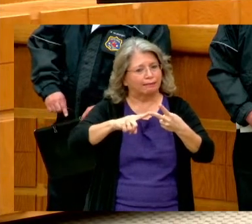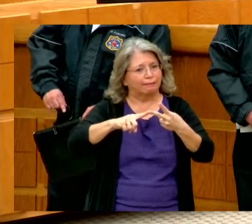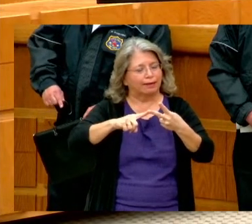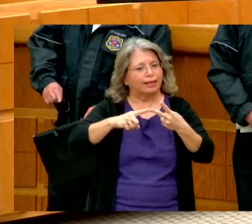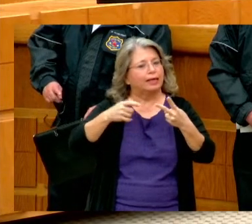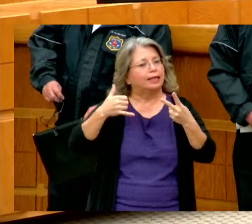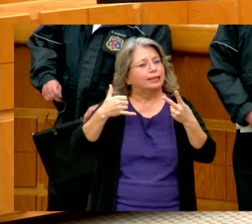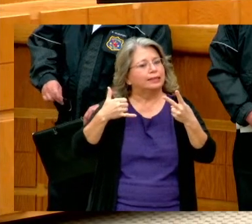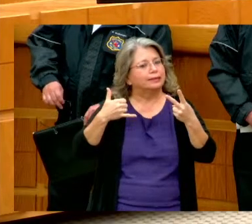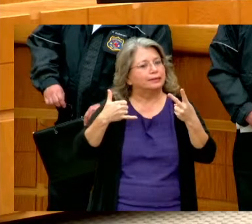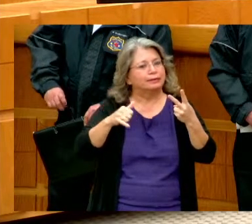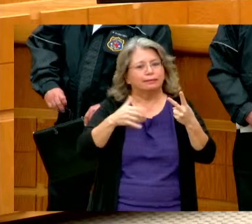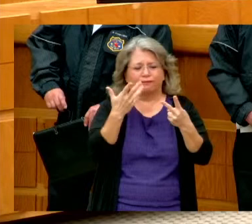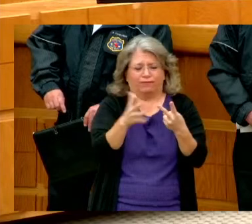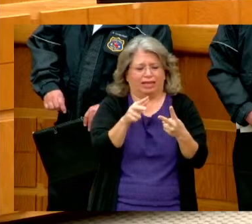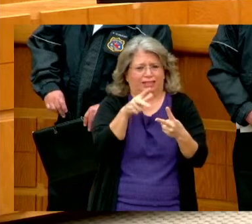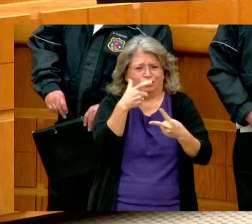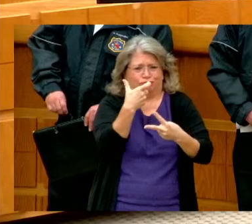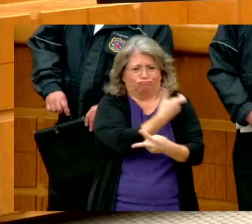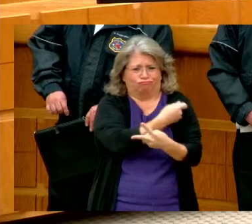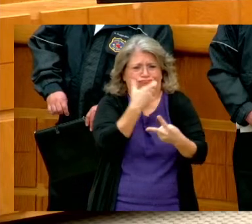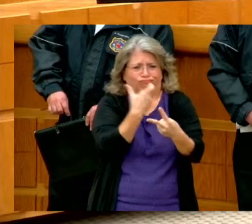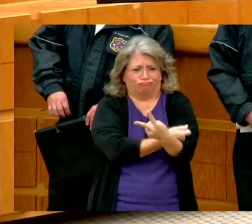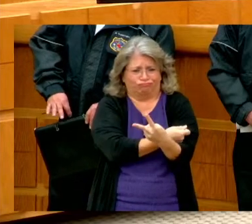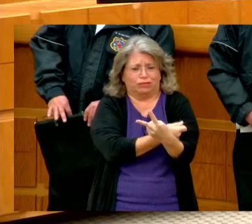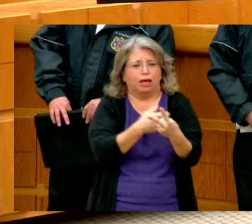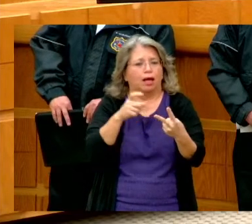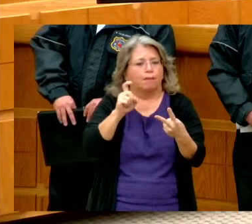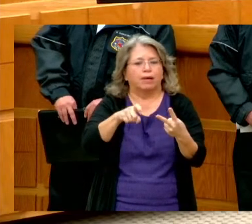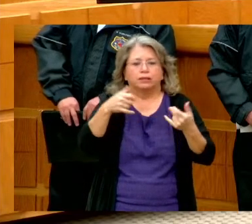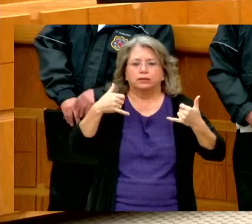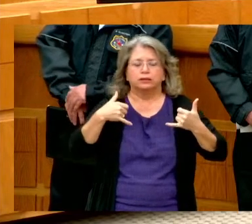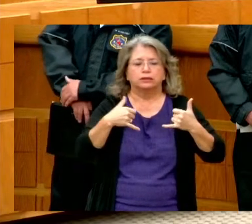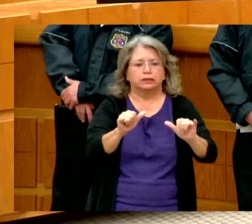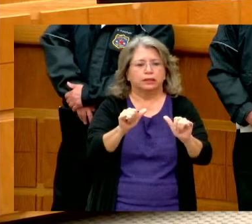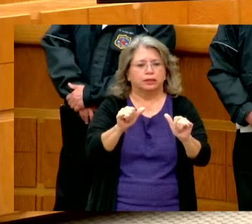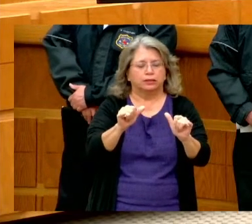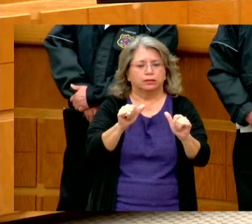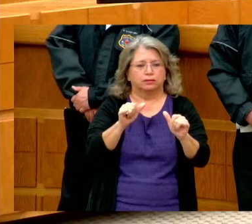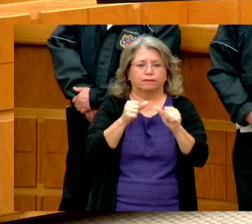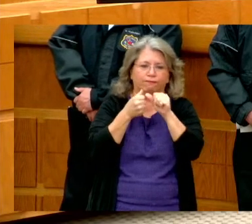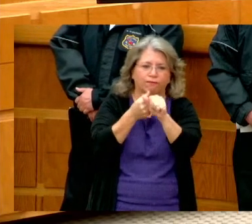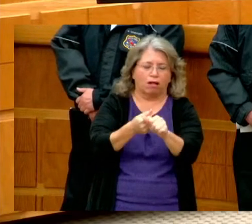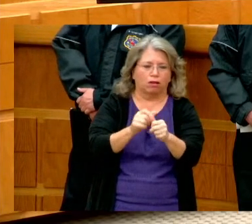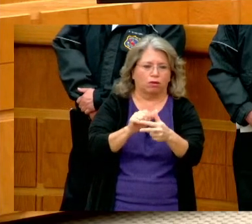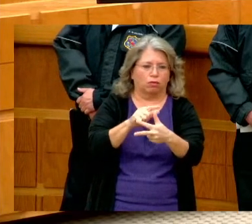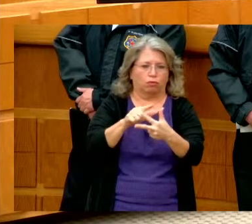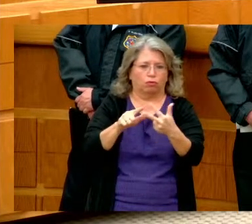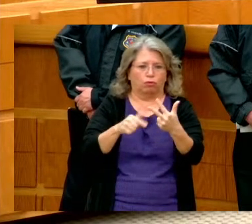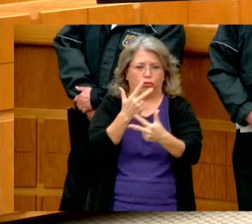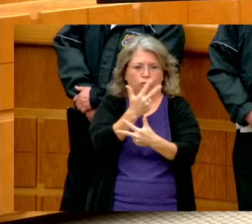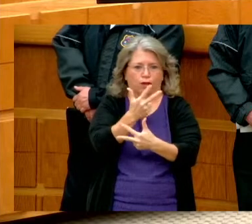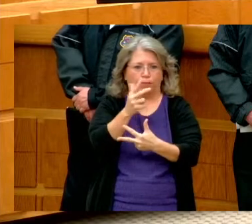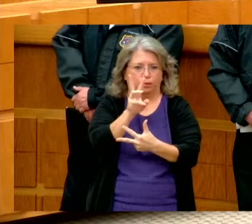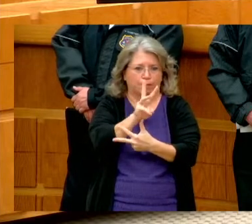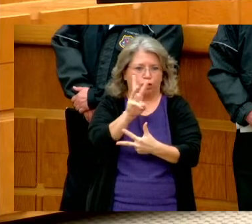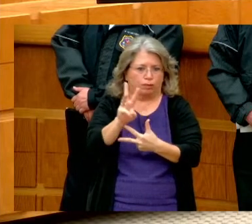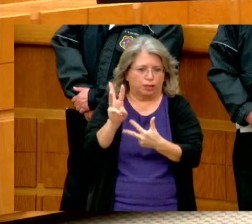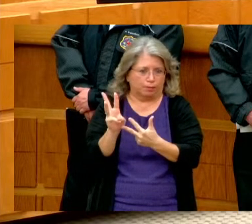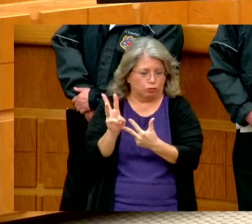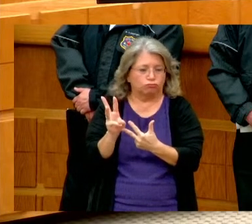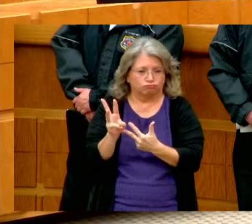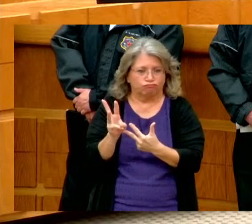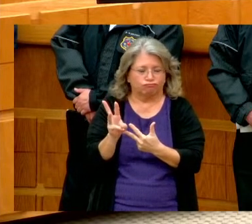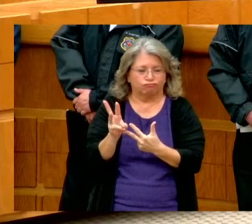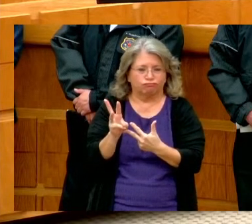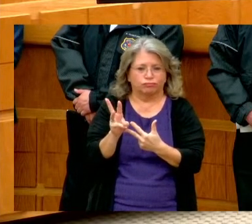that active in your life. And I'm standing right here as testament to the fact